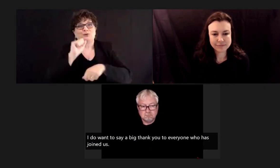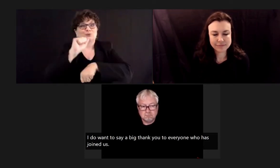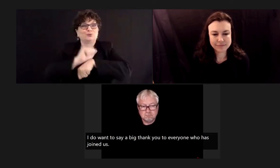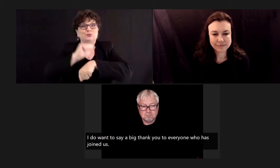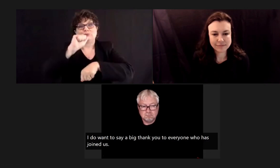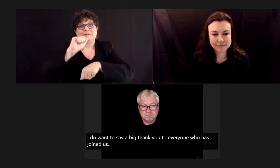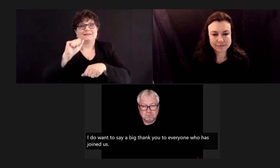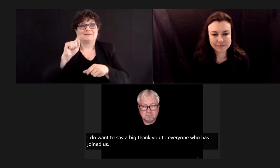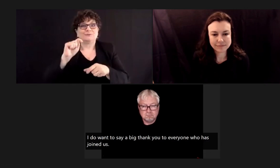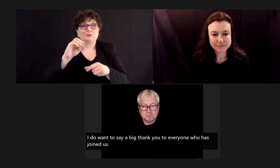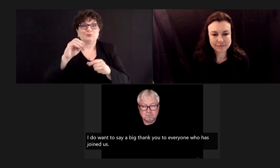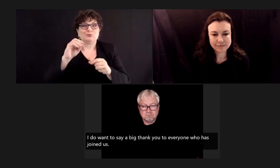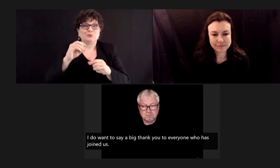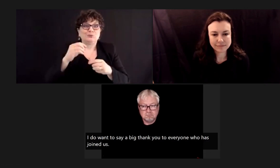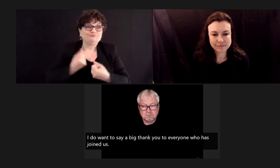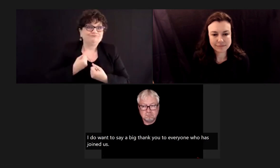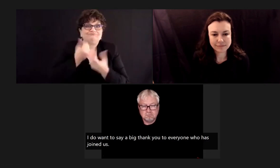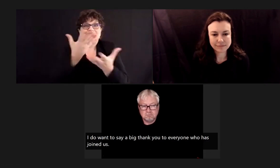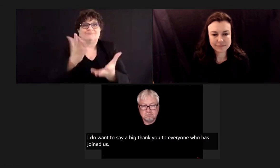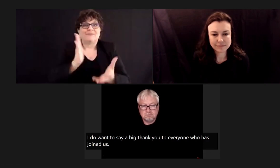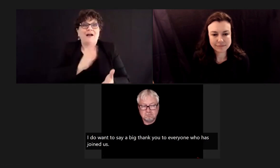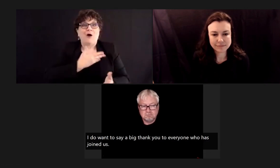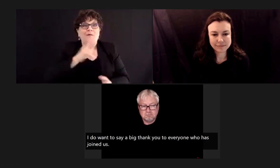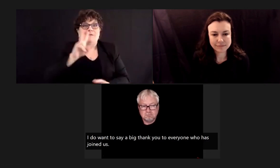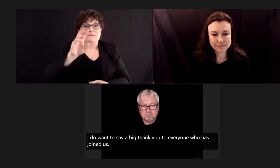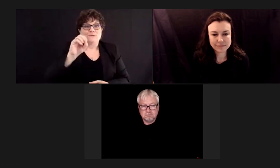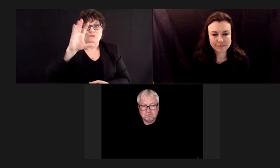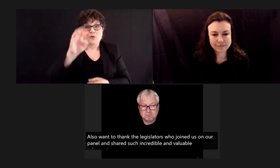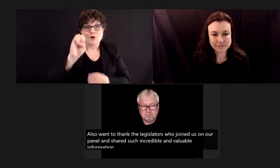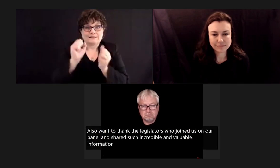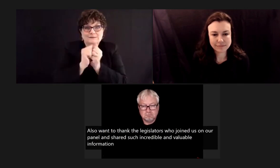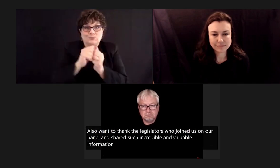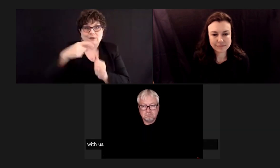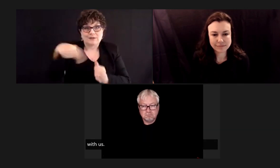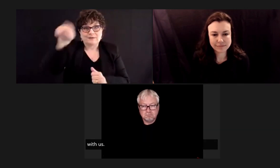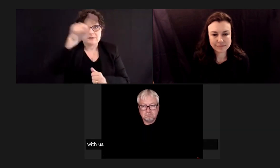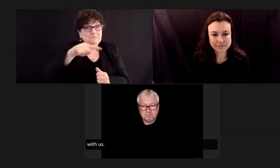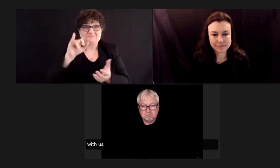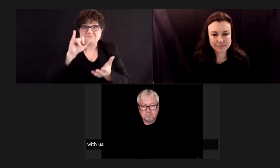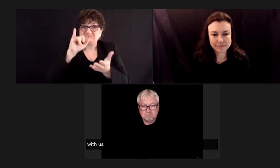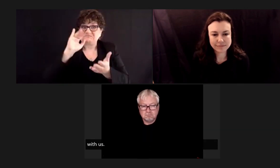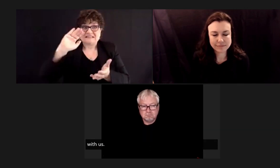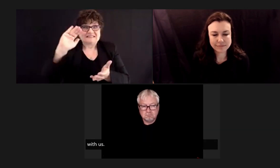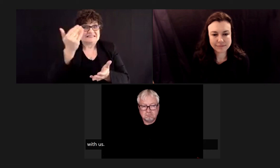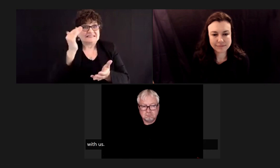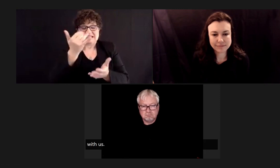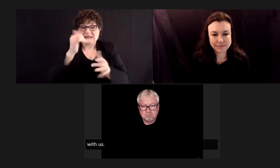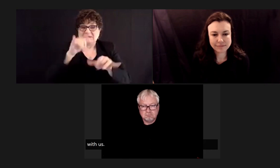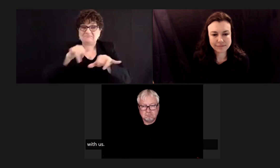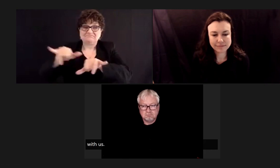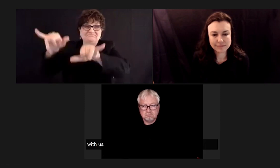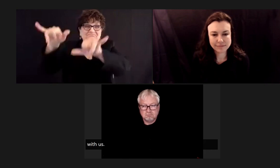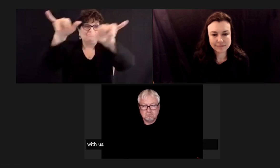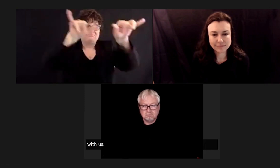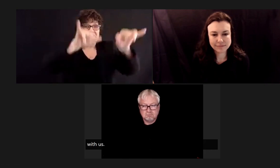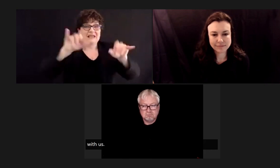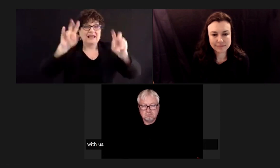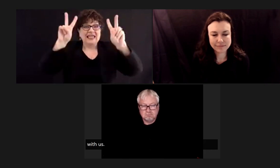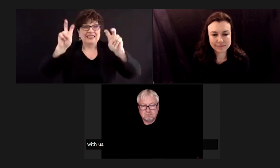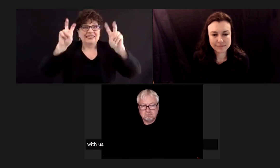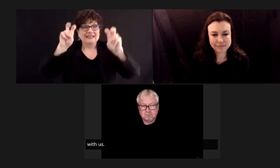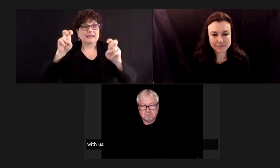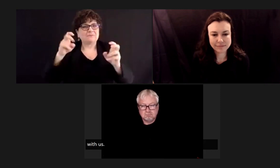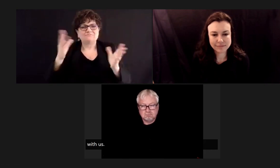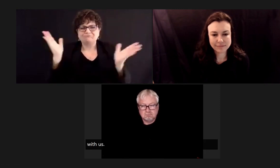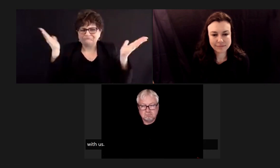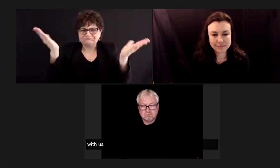with us, and helping us to be able to do our duties so that our voice will be heard with them.